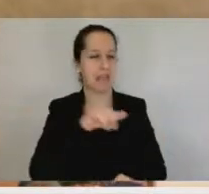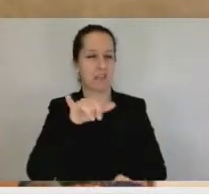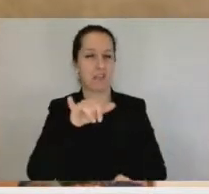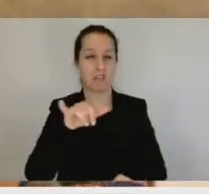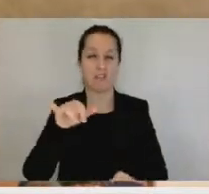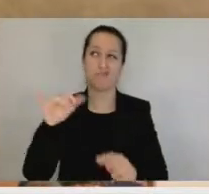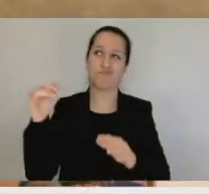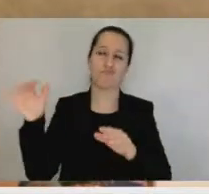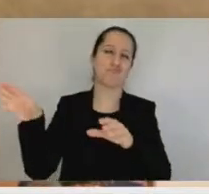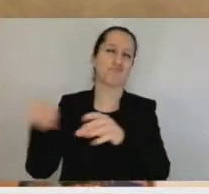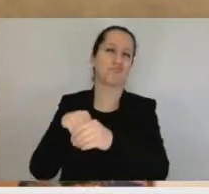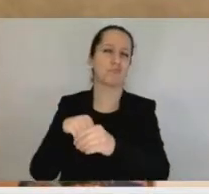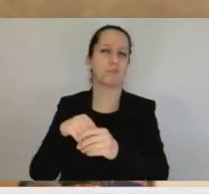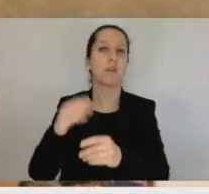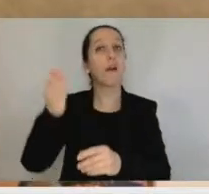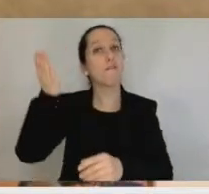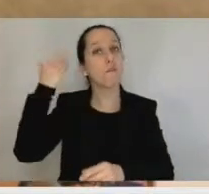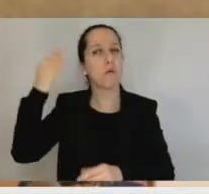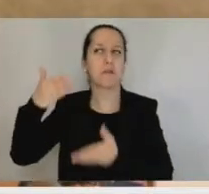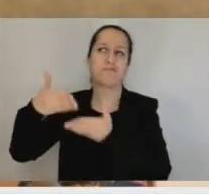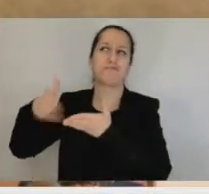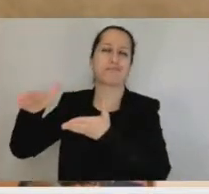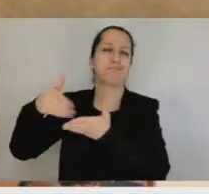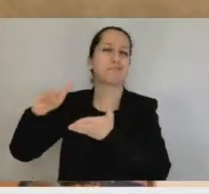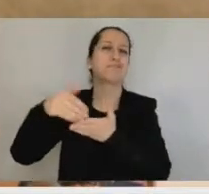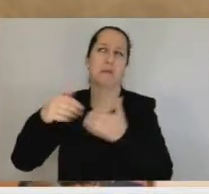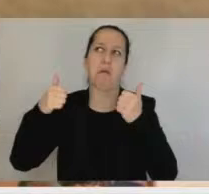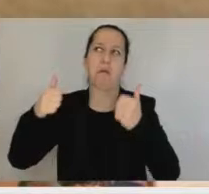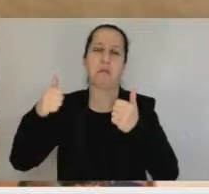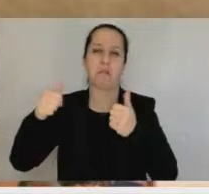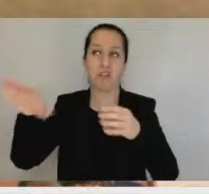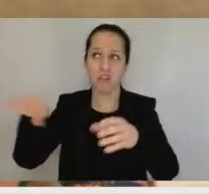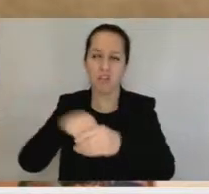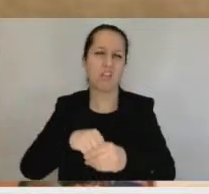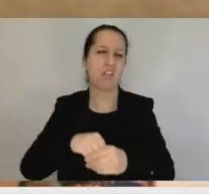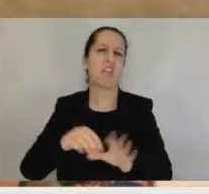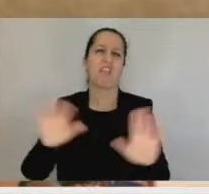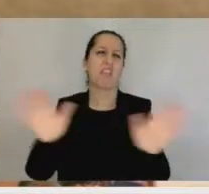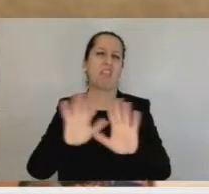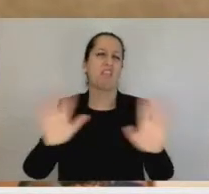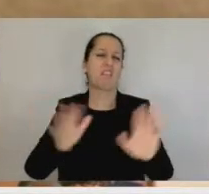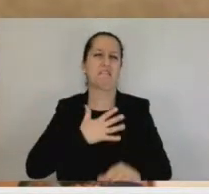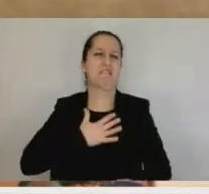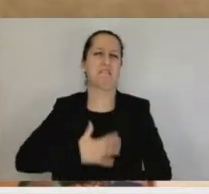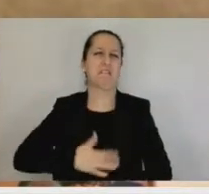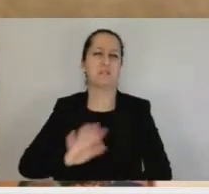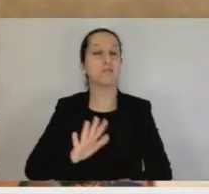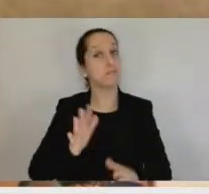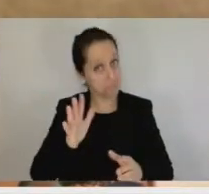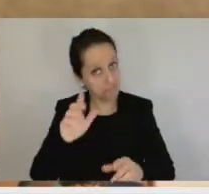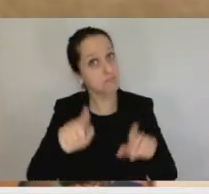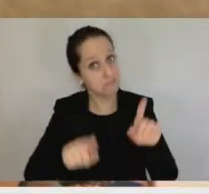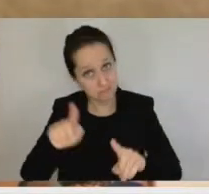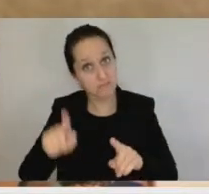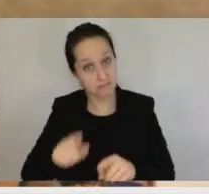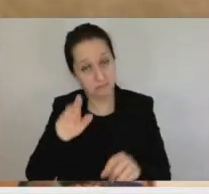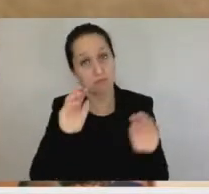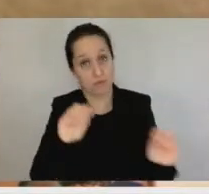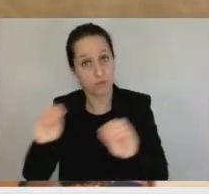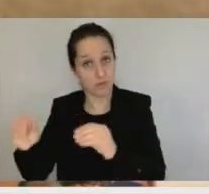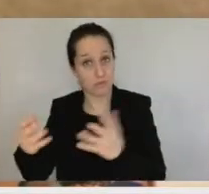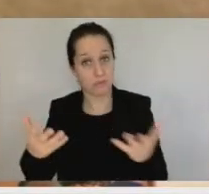others may view their students as a sentence, something that they have to punishment deal with. And the